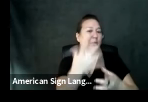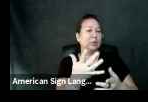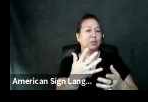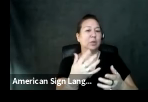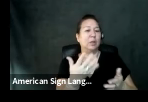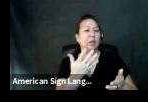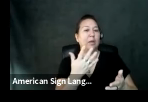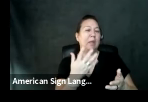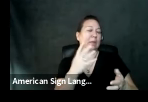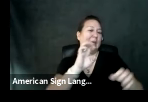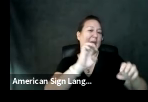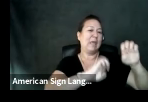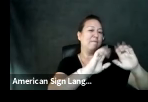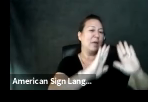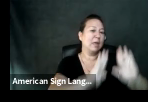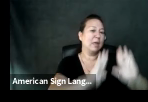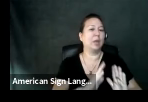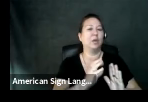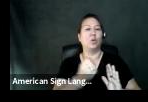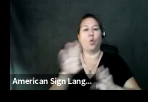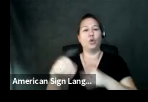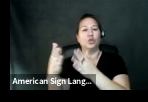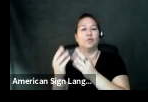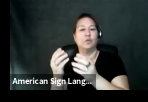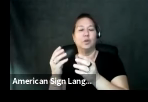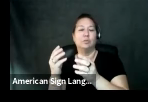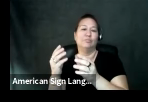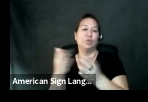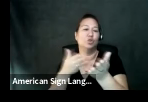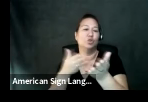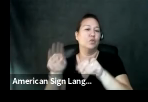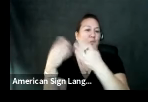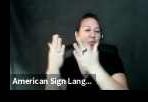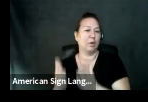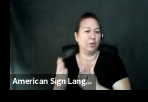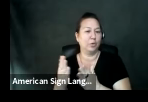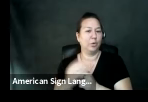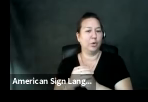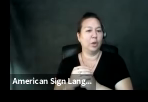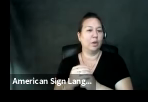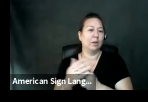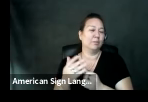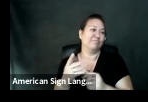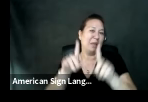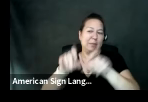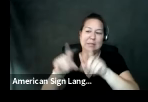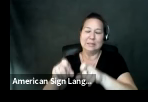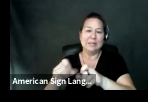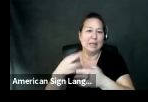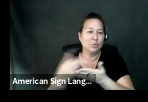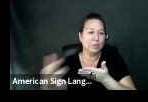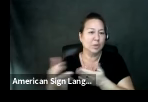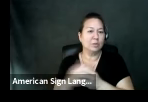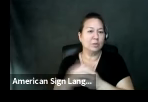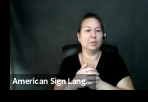service provider giving assessment results. It may be someone within the district or out of the district who has additional expertise